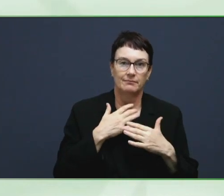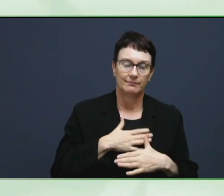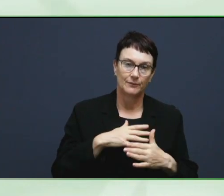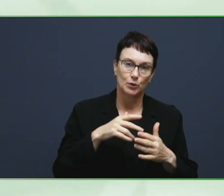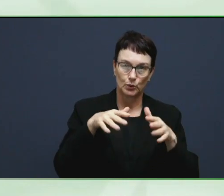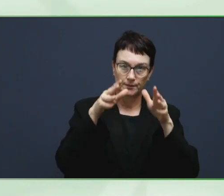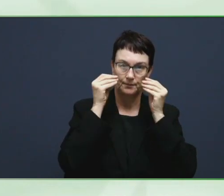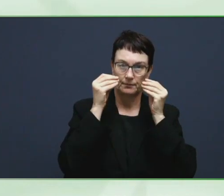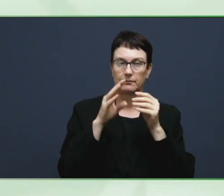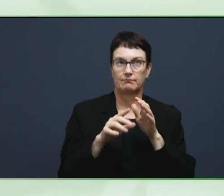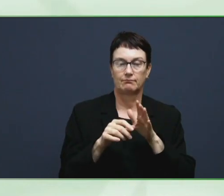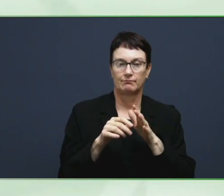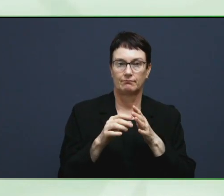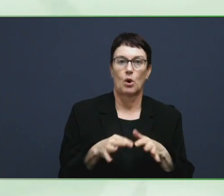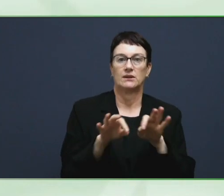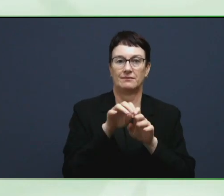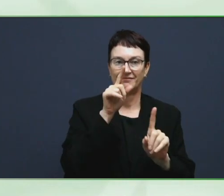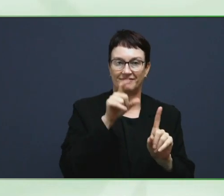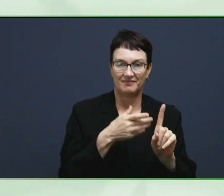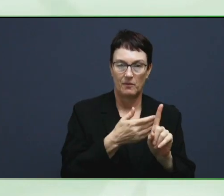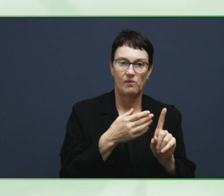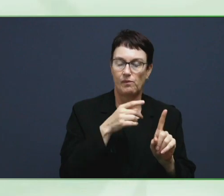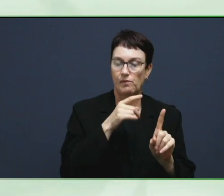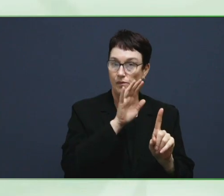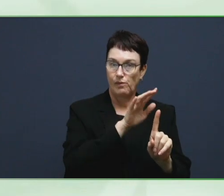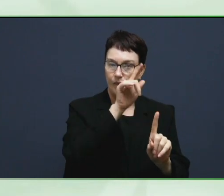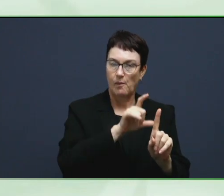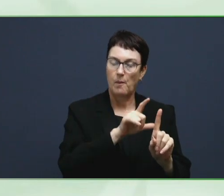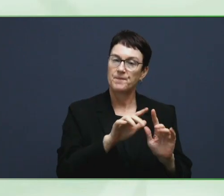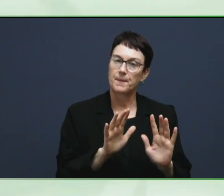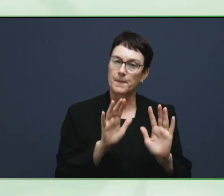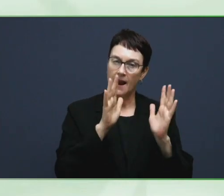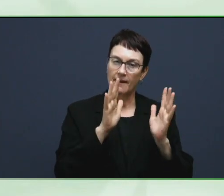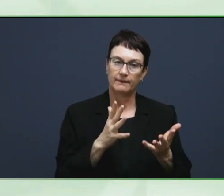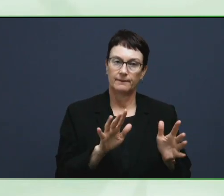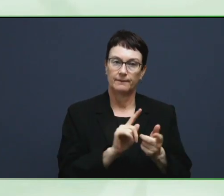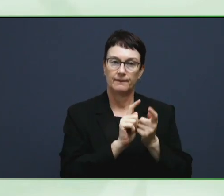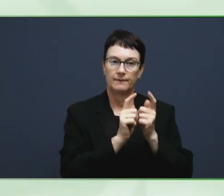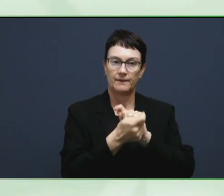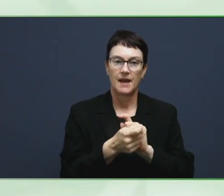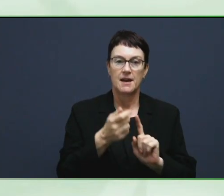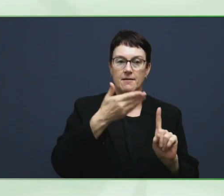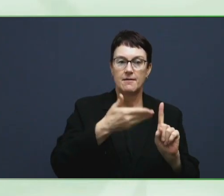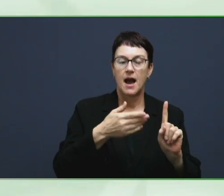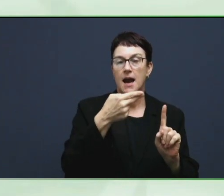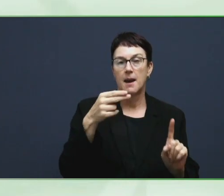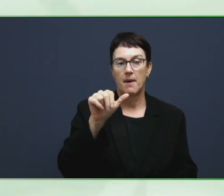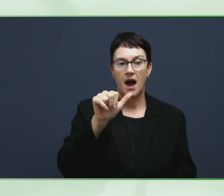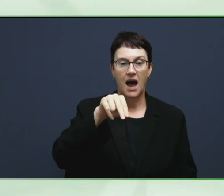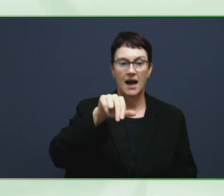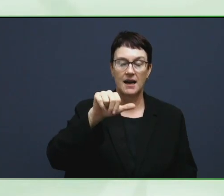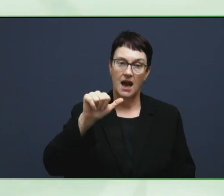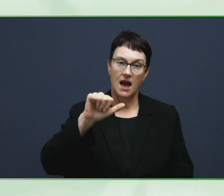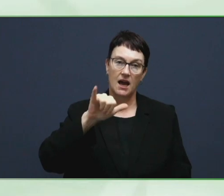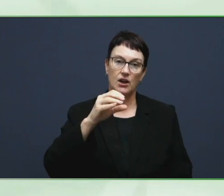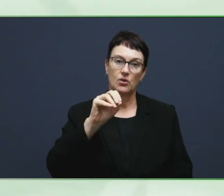panel, how entrepreneurship has transformed your life. Ms. Yolanda, who is the CEO of PanQAyuda.